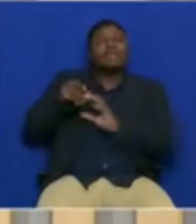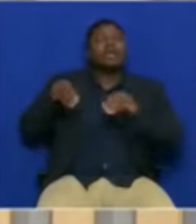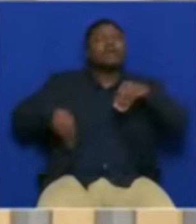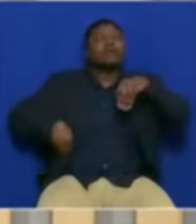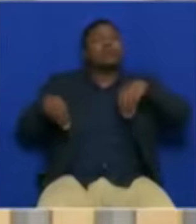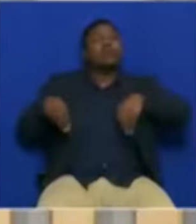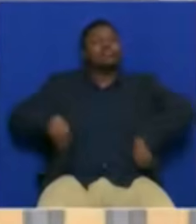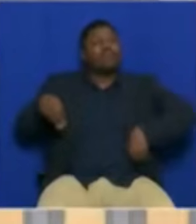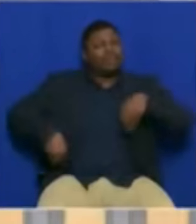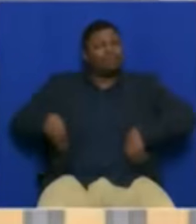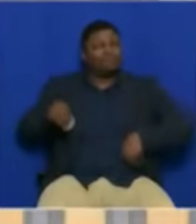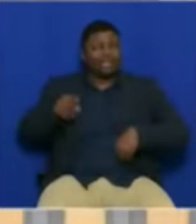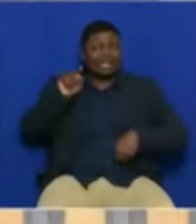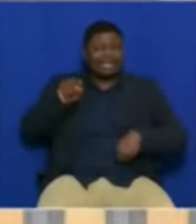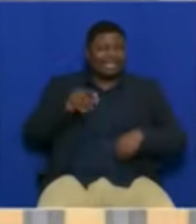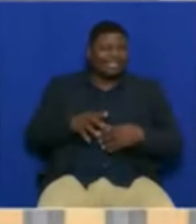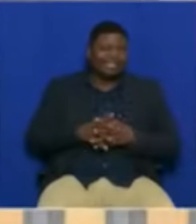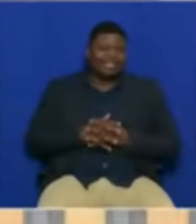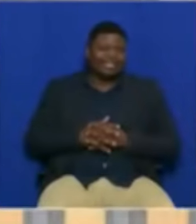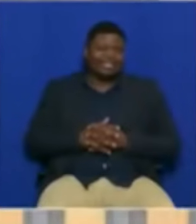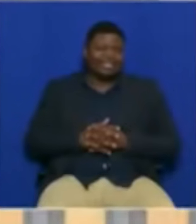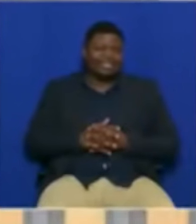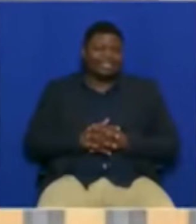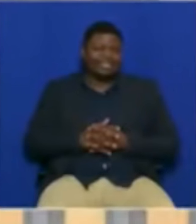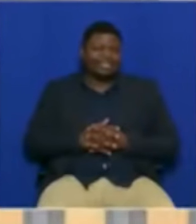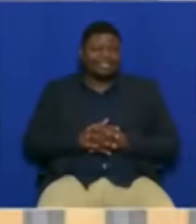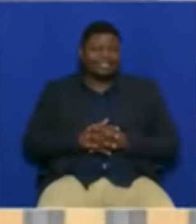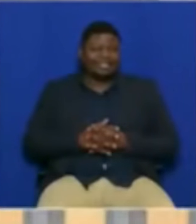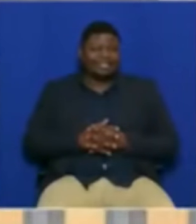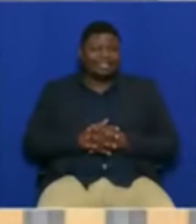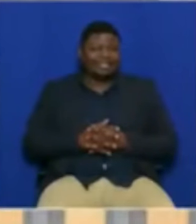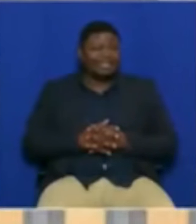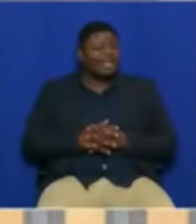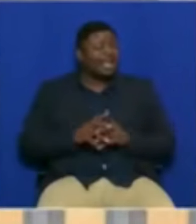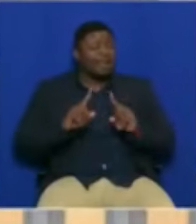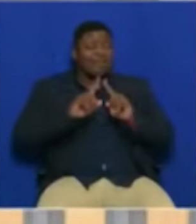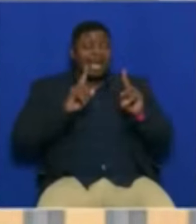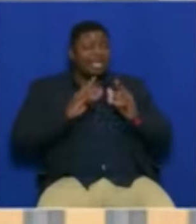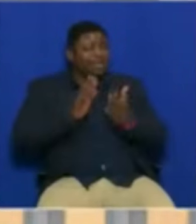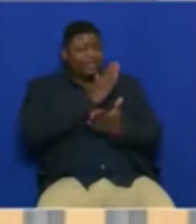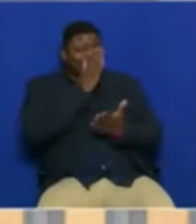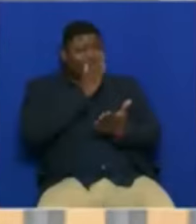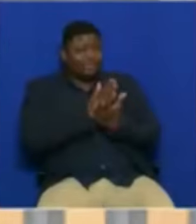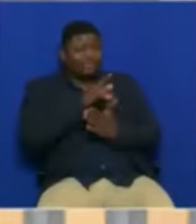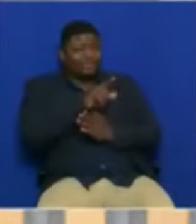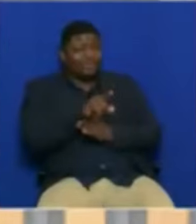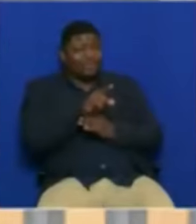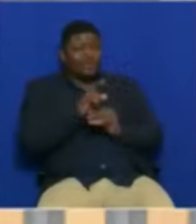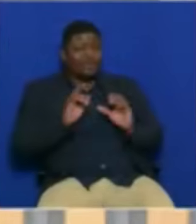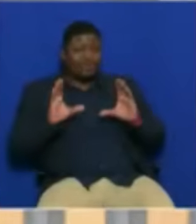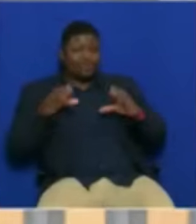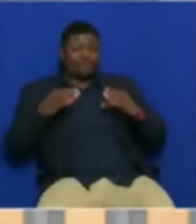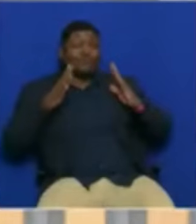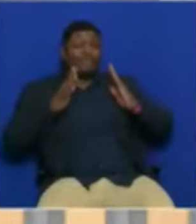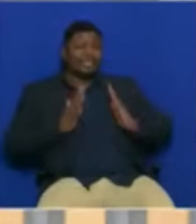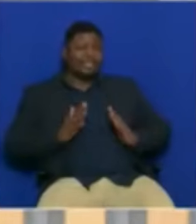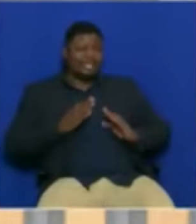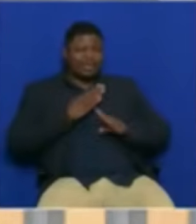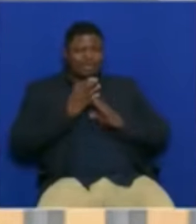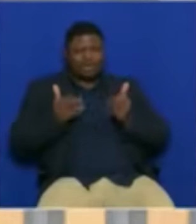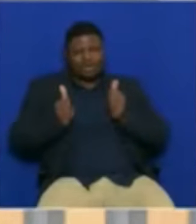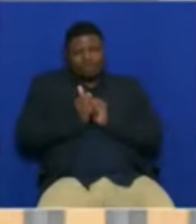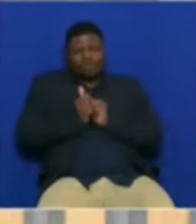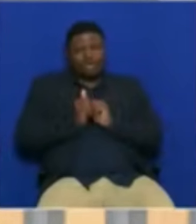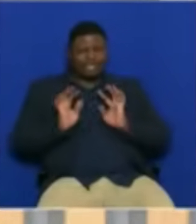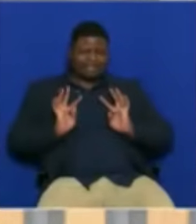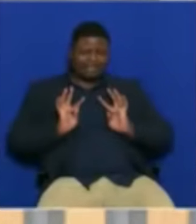I'm not sure that you were able to answer, Commissioner, my two colleagues, on exactly where the